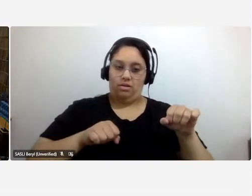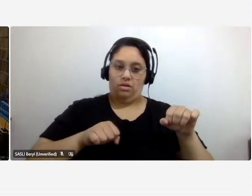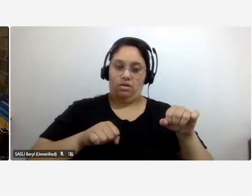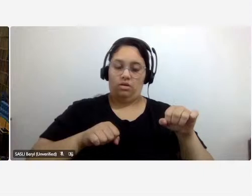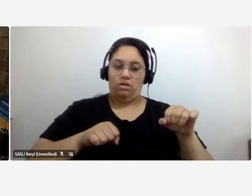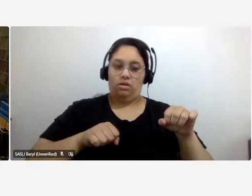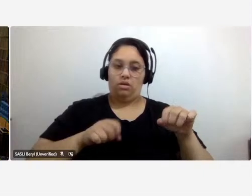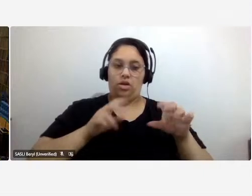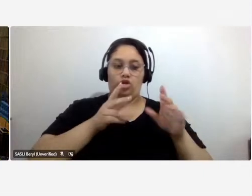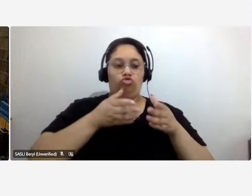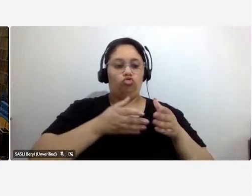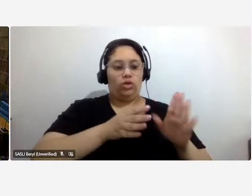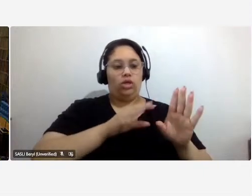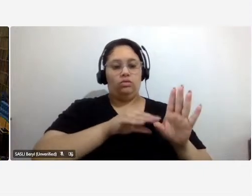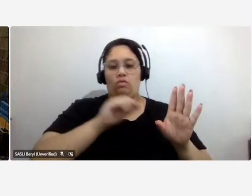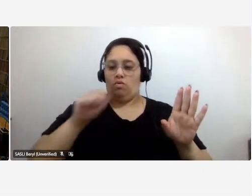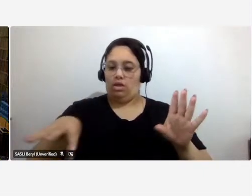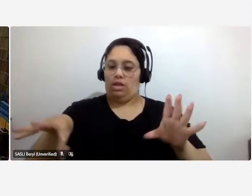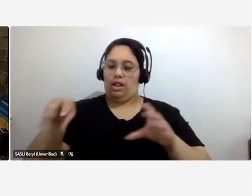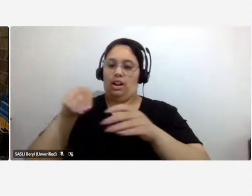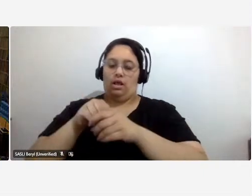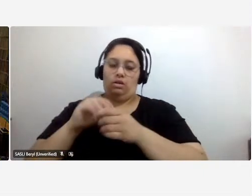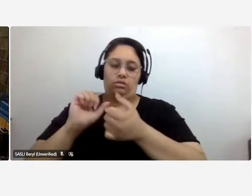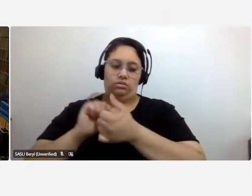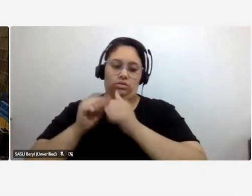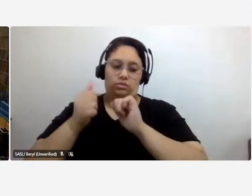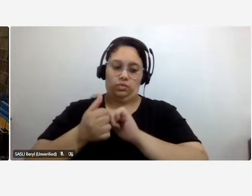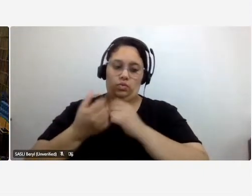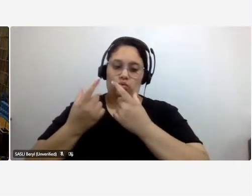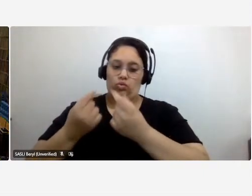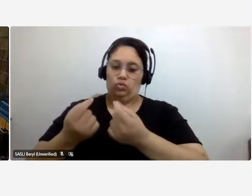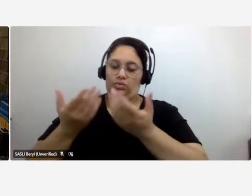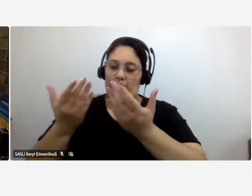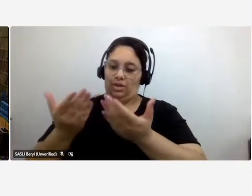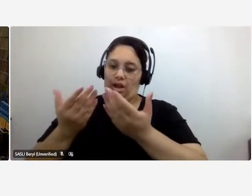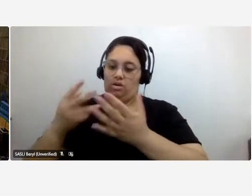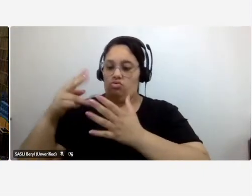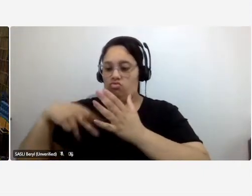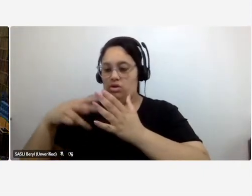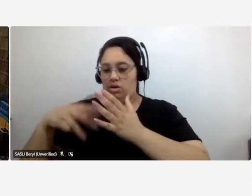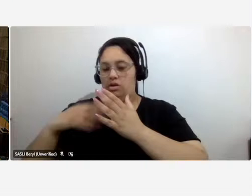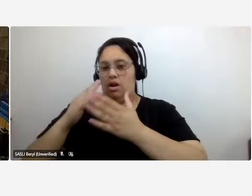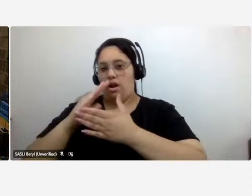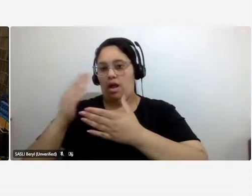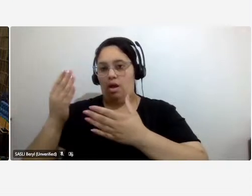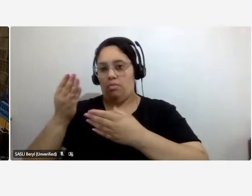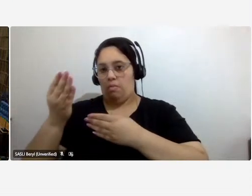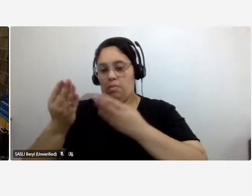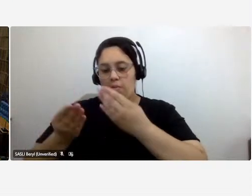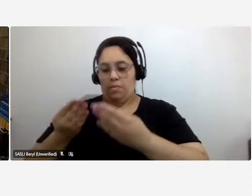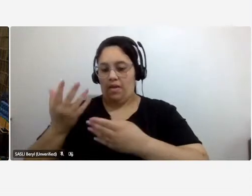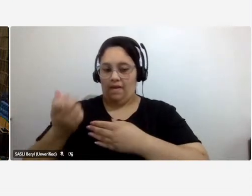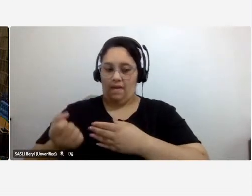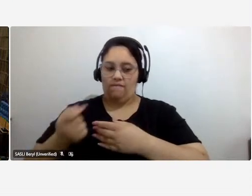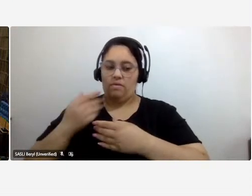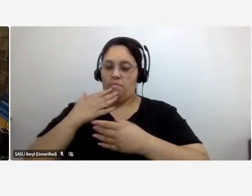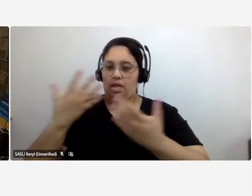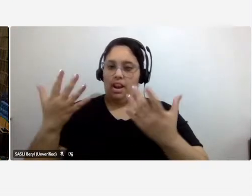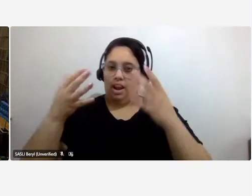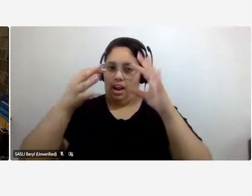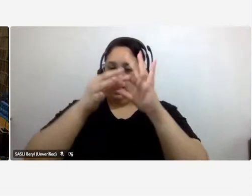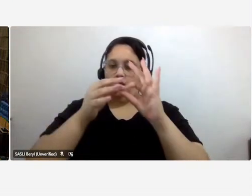off the streets, participating in sport, doing their studying and their reading at libraries, and it can be linked